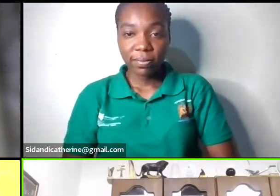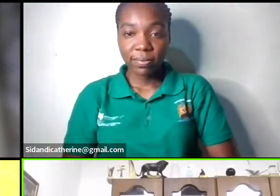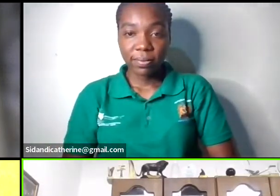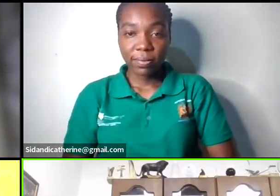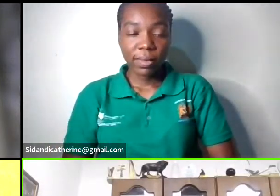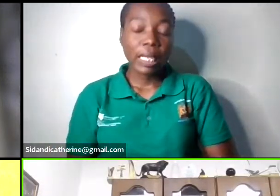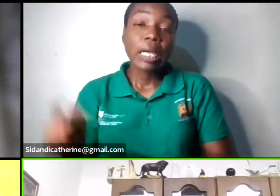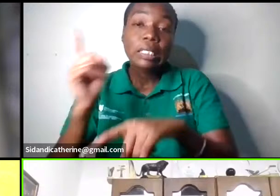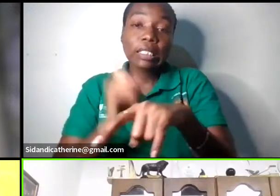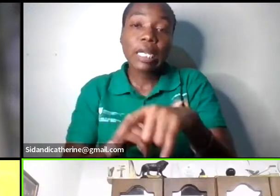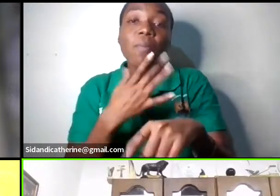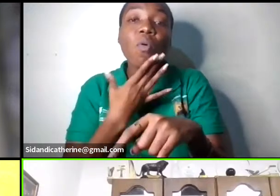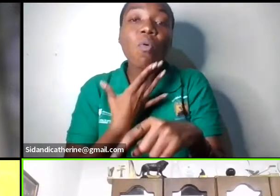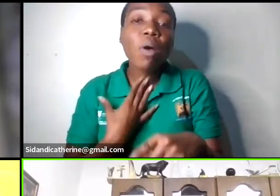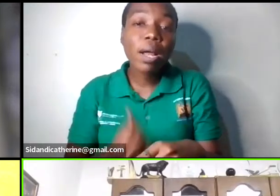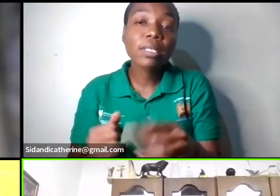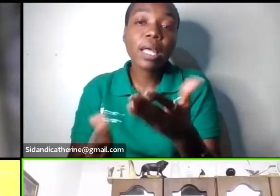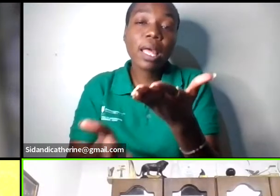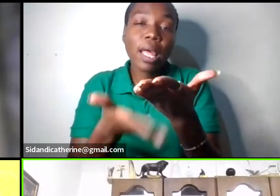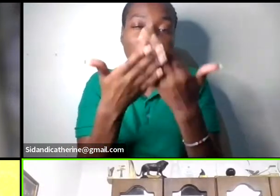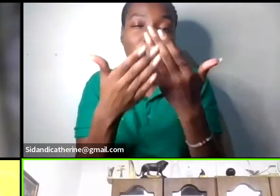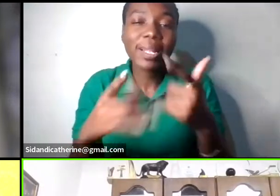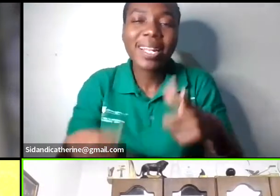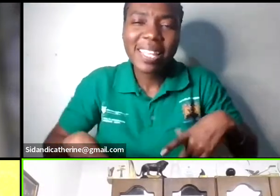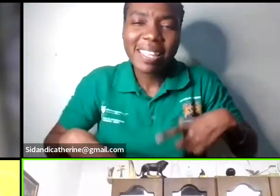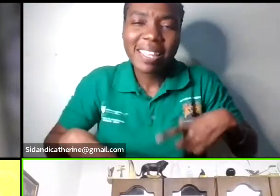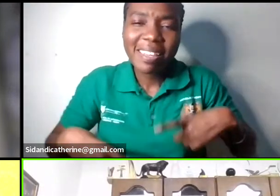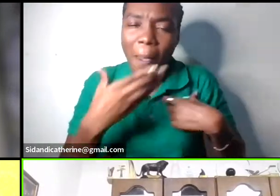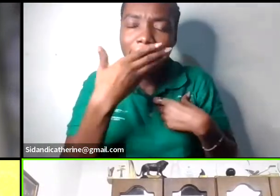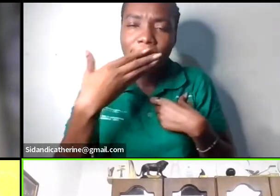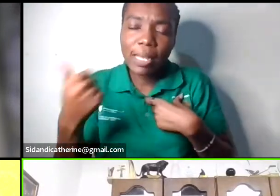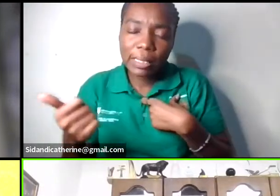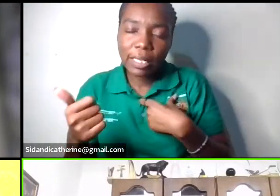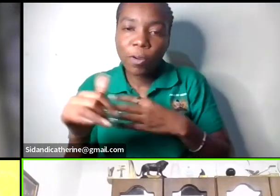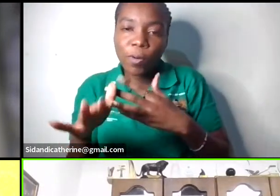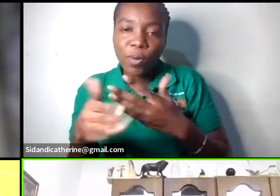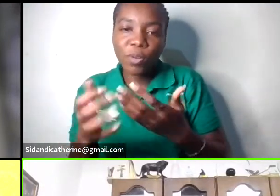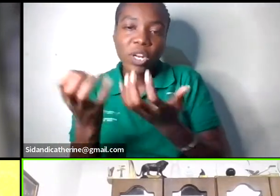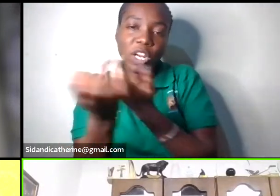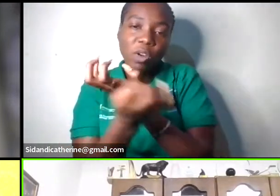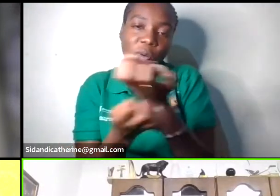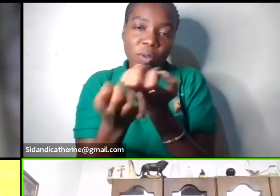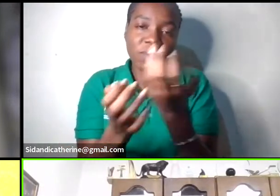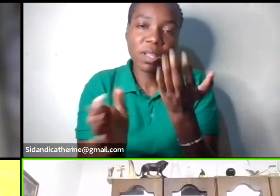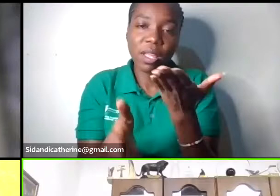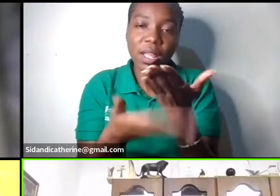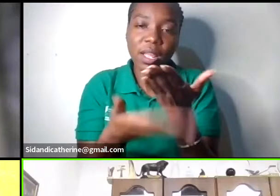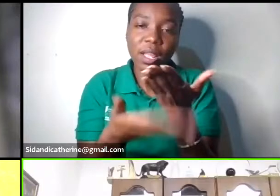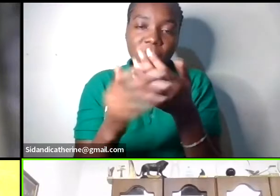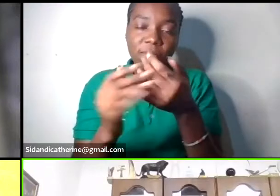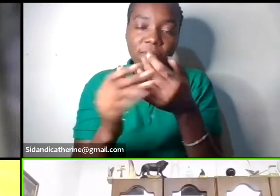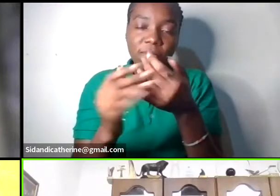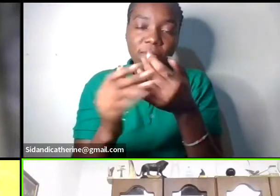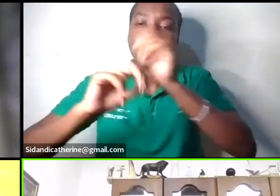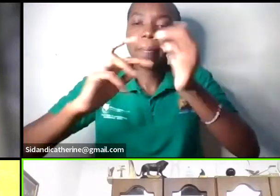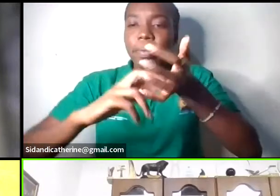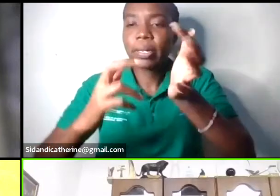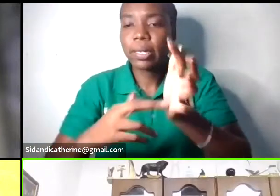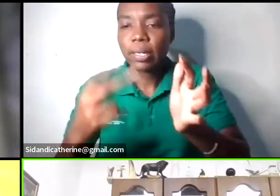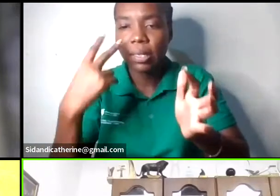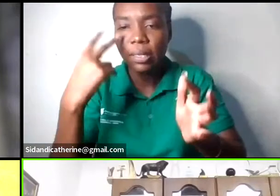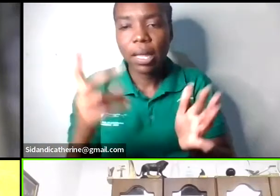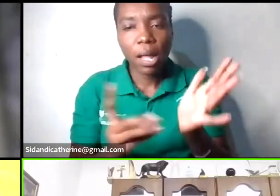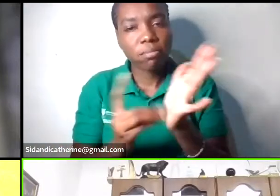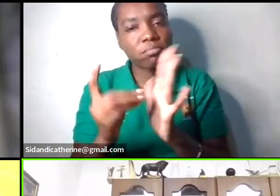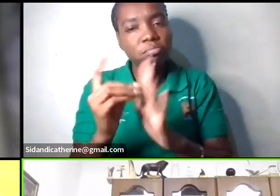the standard of living of its people and to help spur the economy, looks at developing infrastructure,